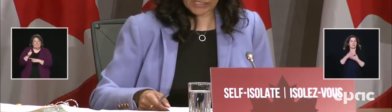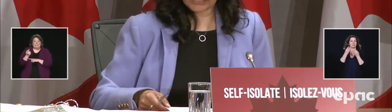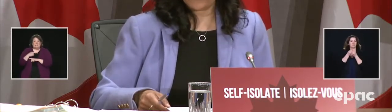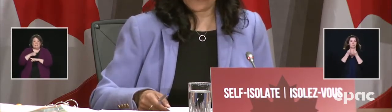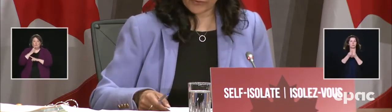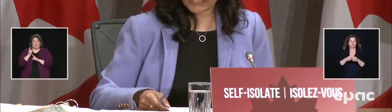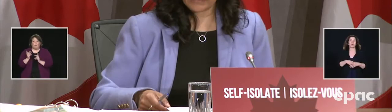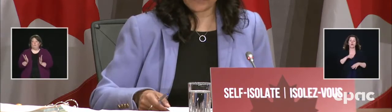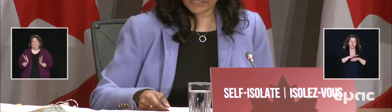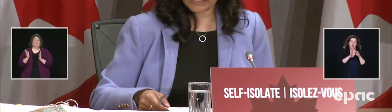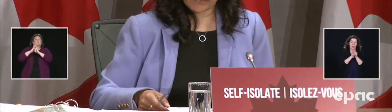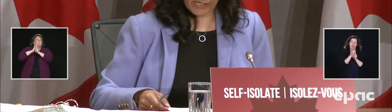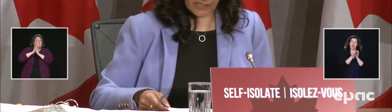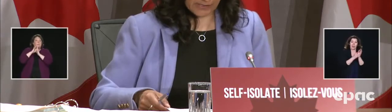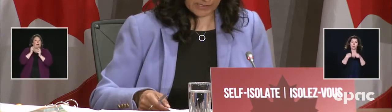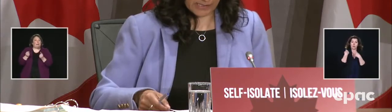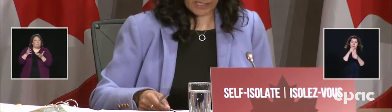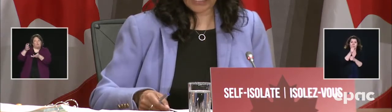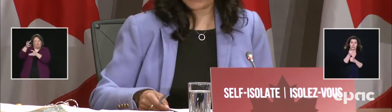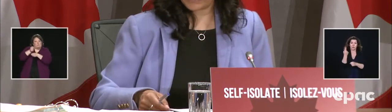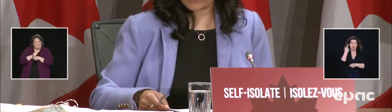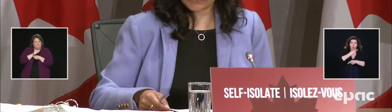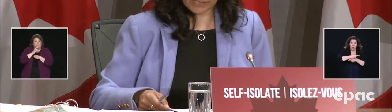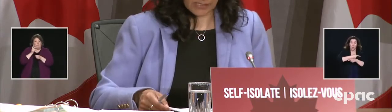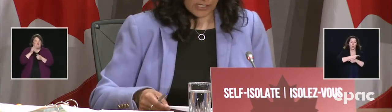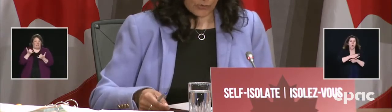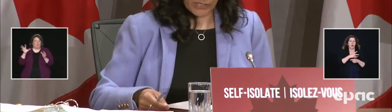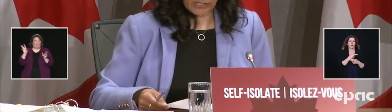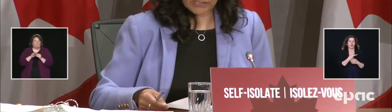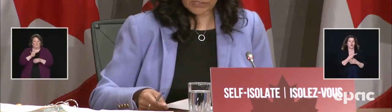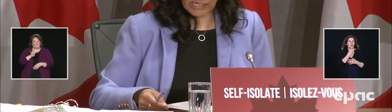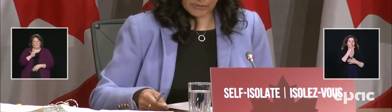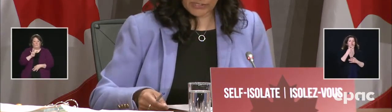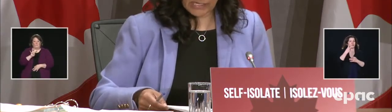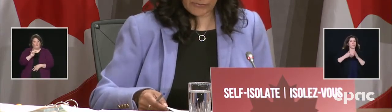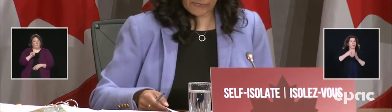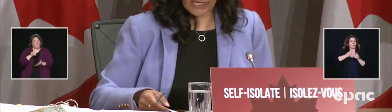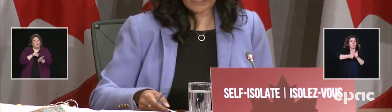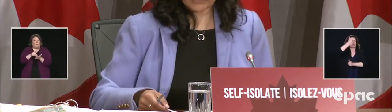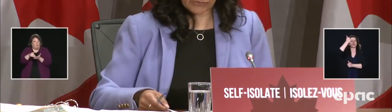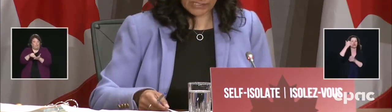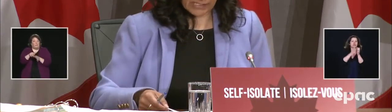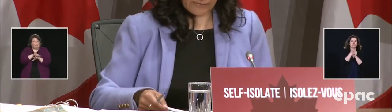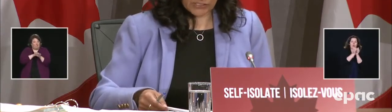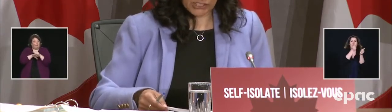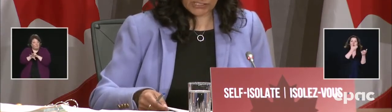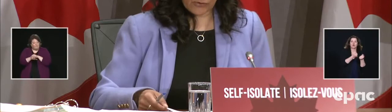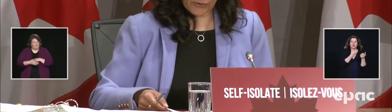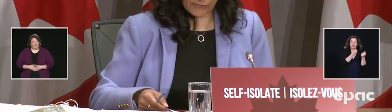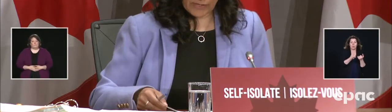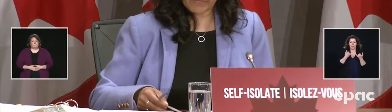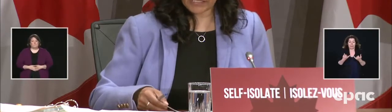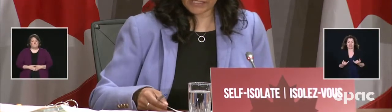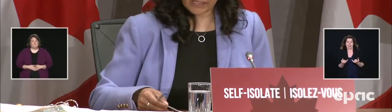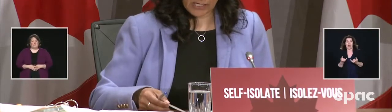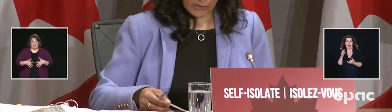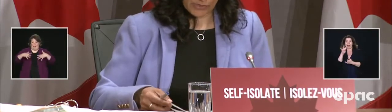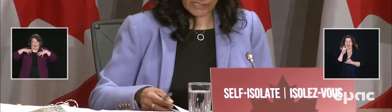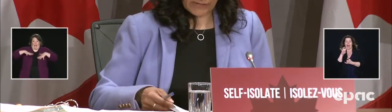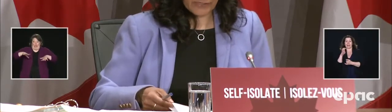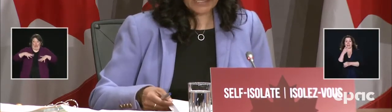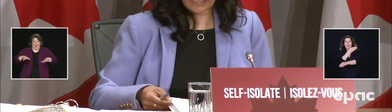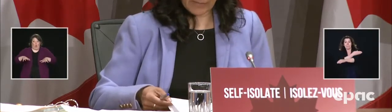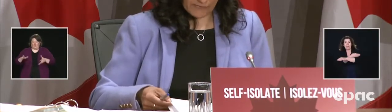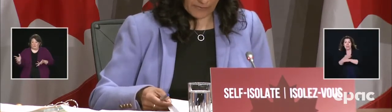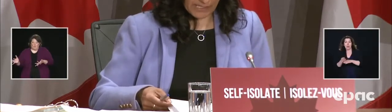received to nearly 40 million pairs. Gowns. We also doubled the number of gowns received to just over 3 million,